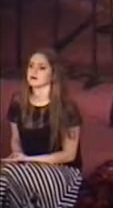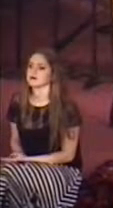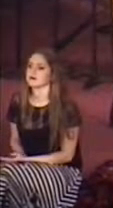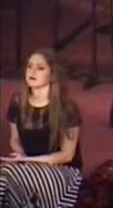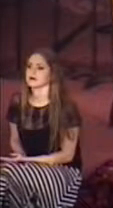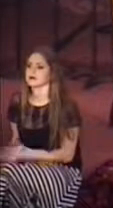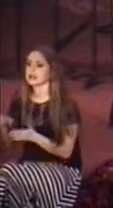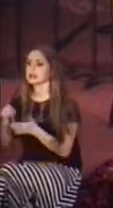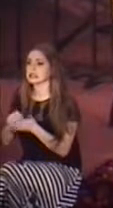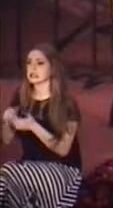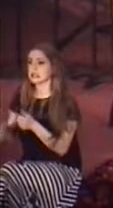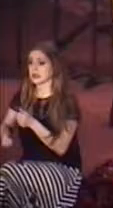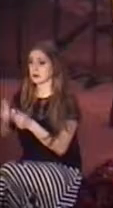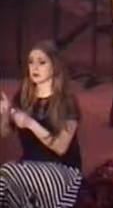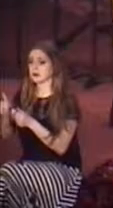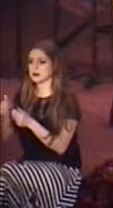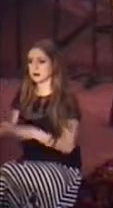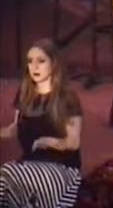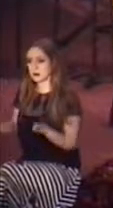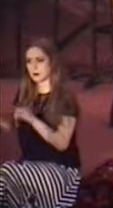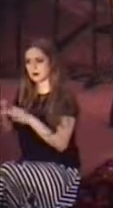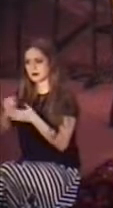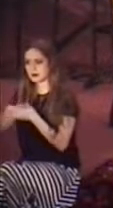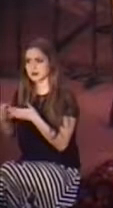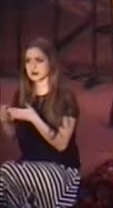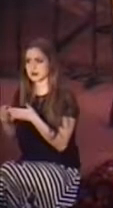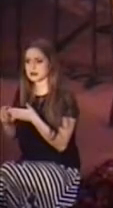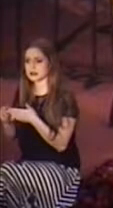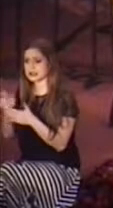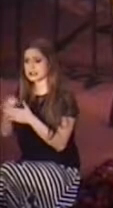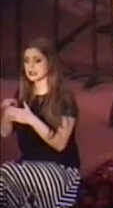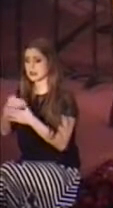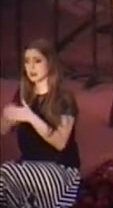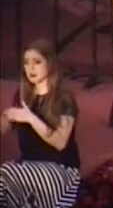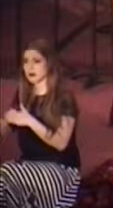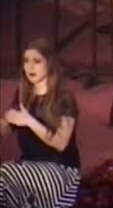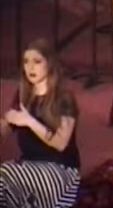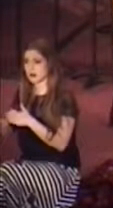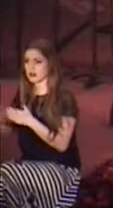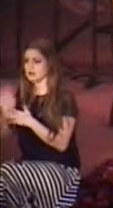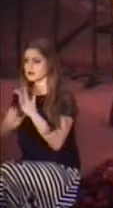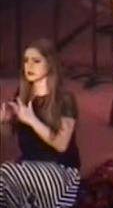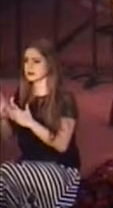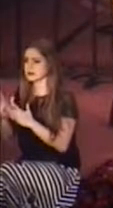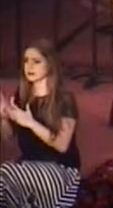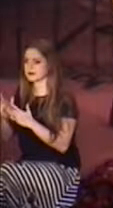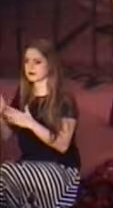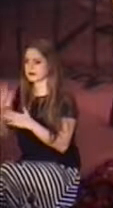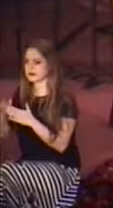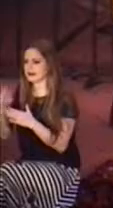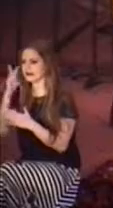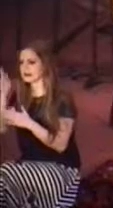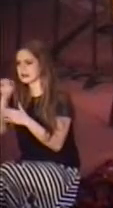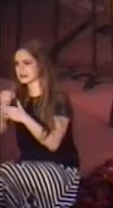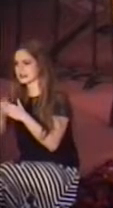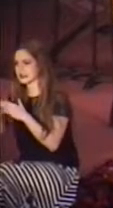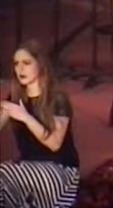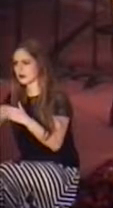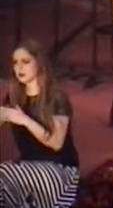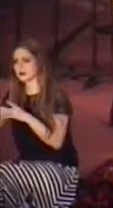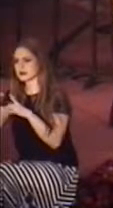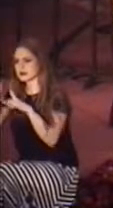This is the most important verse in the birth of Jesus, but you'll never see it in a Christmas card. And you'll